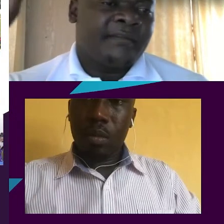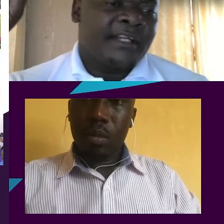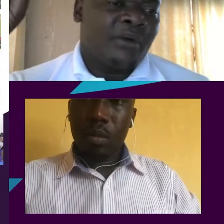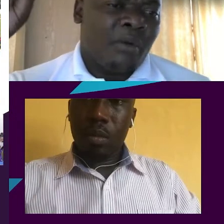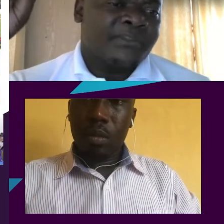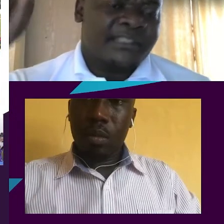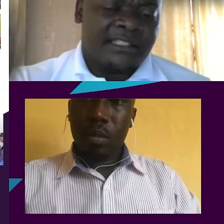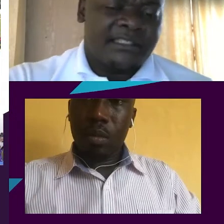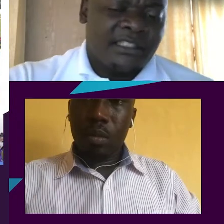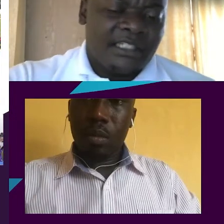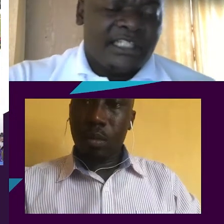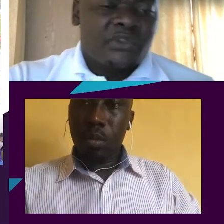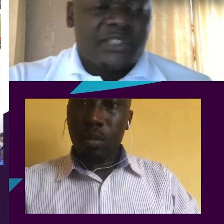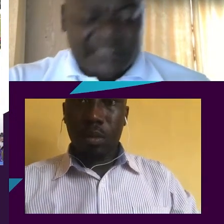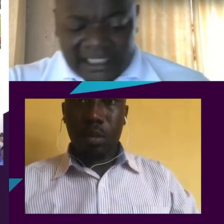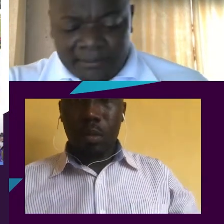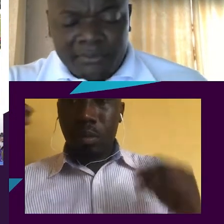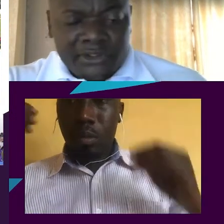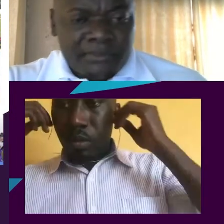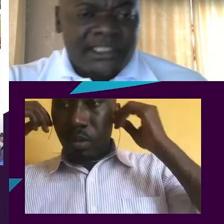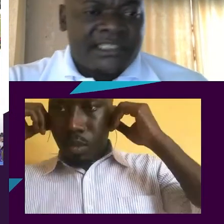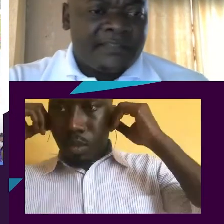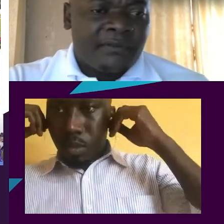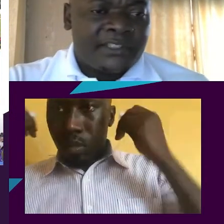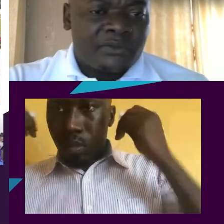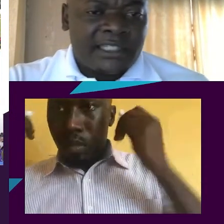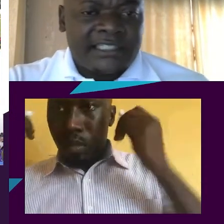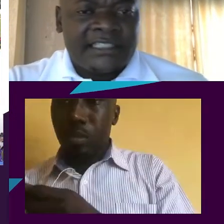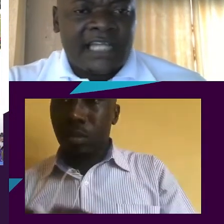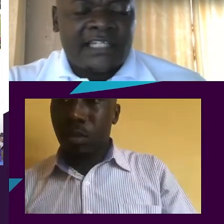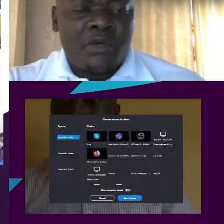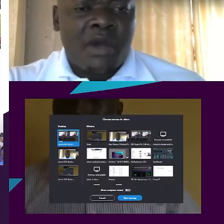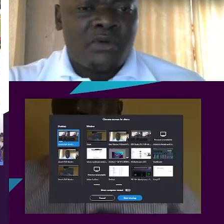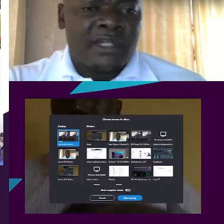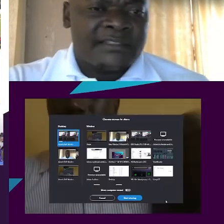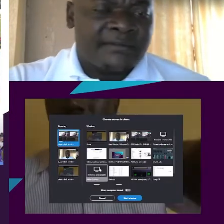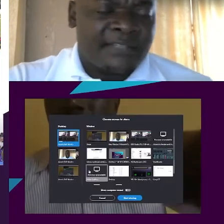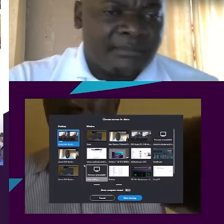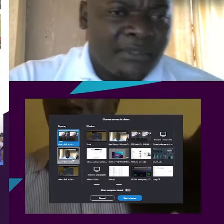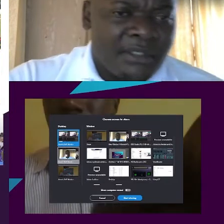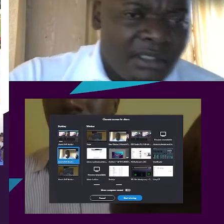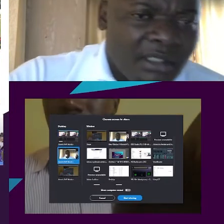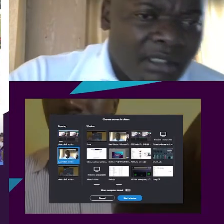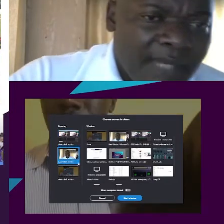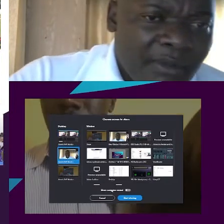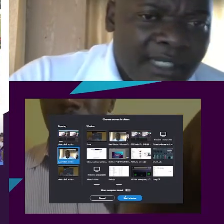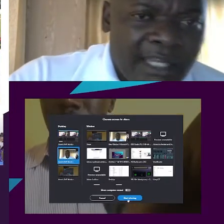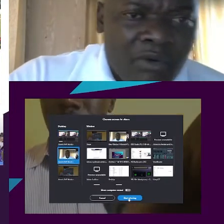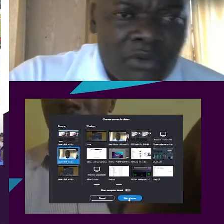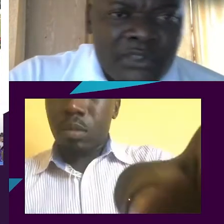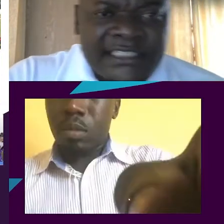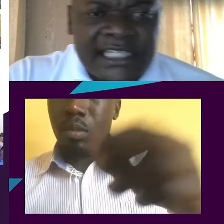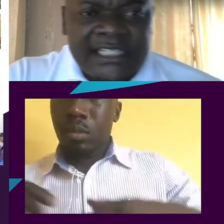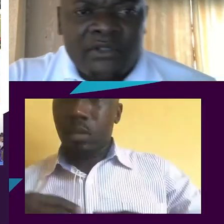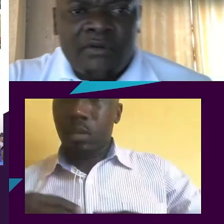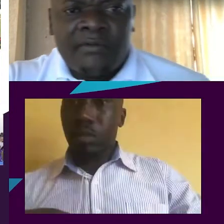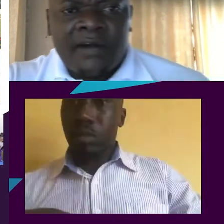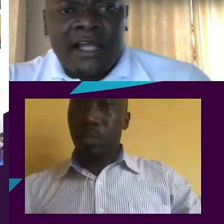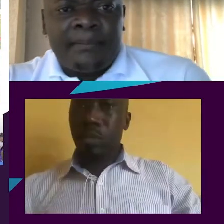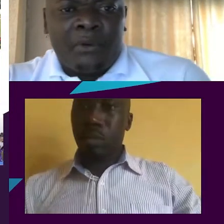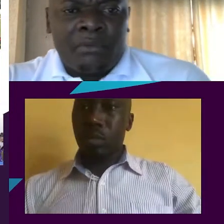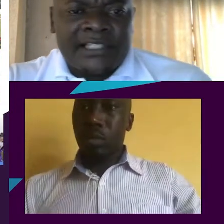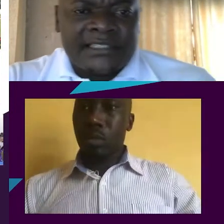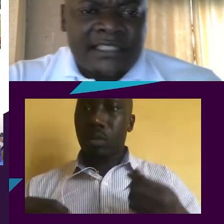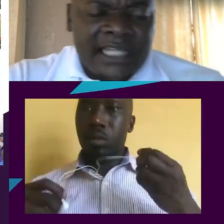to each and every home state. So these are the broad objective of the strategy, and you want to achieve them. Maybe when I go to the slide